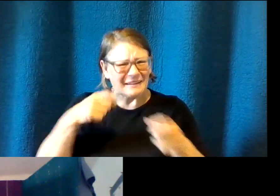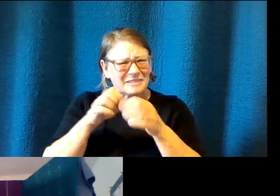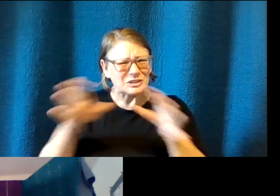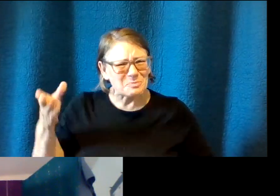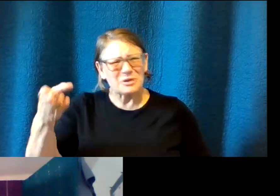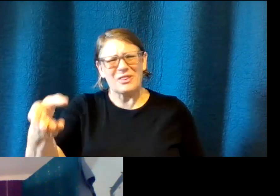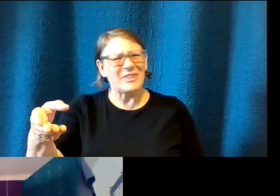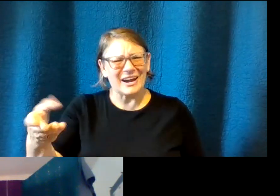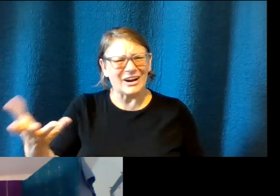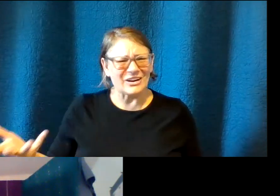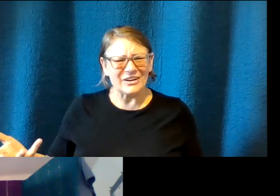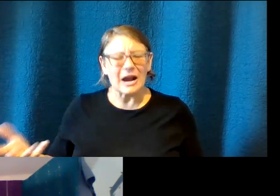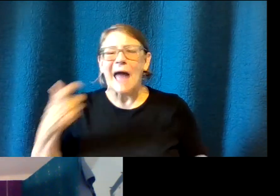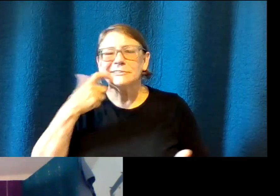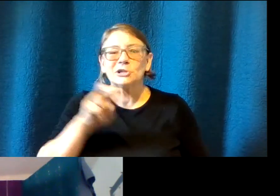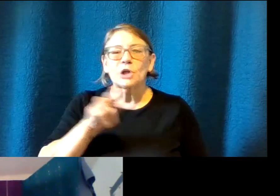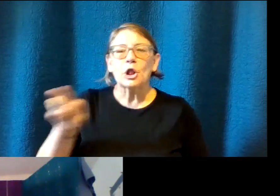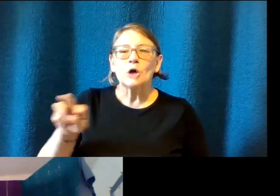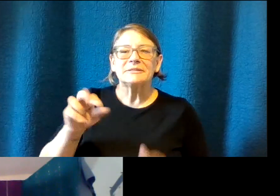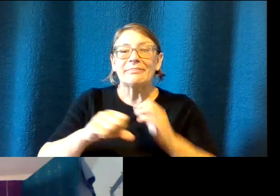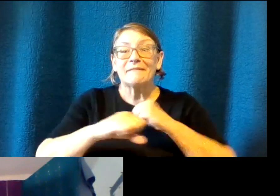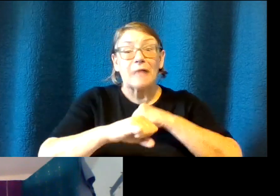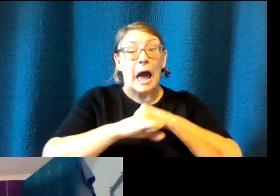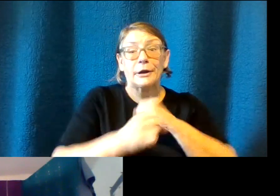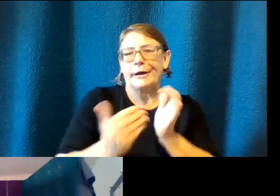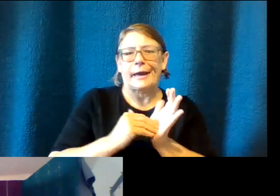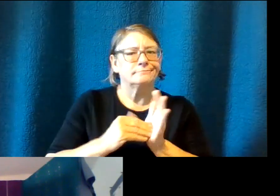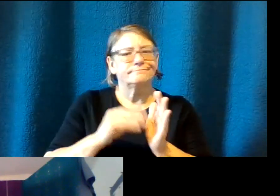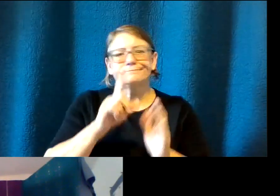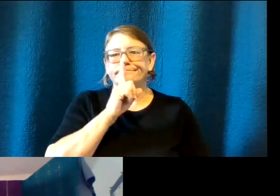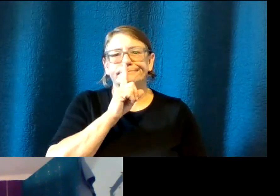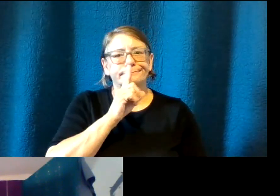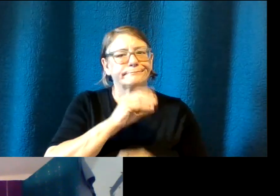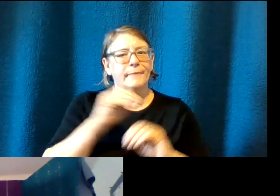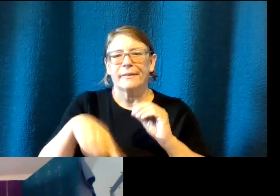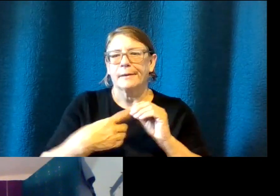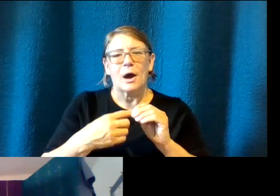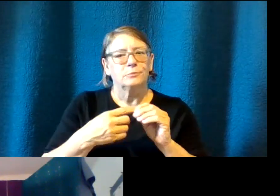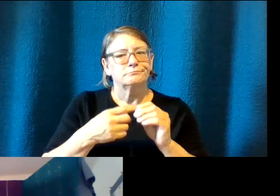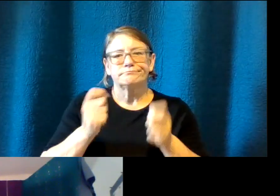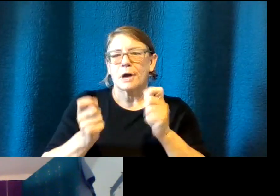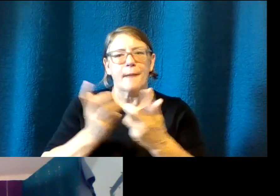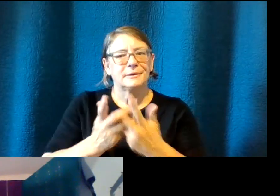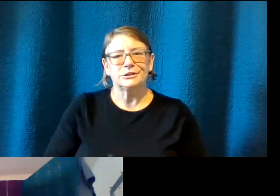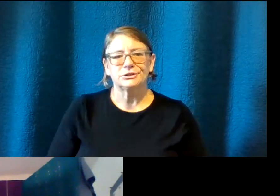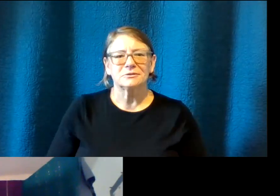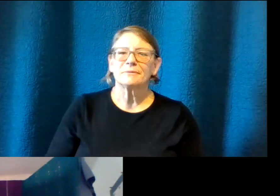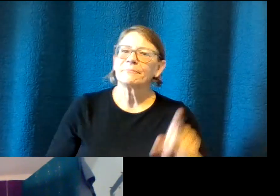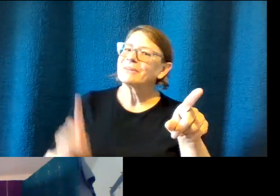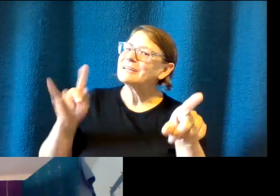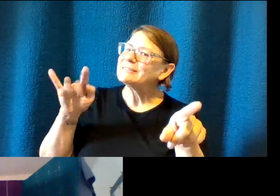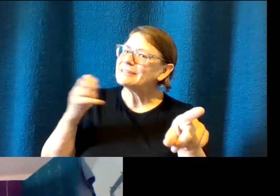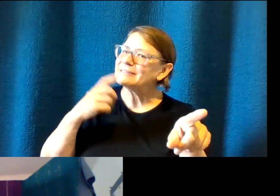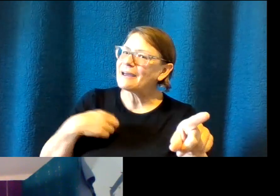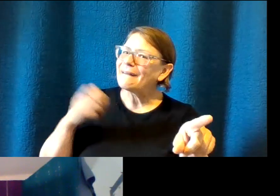And they have nothing. I just looked at the flyer again. They have absolutely nothing about accommodating. And it was funny, even the